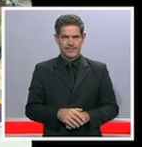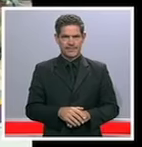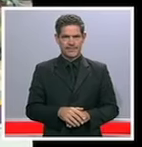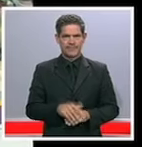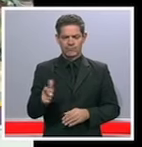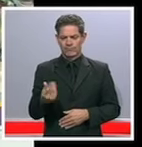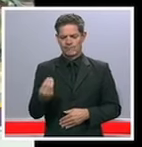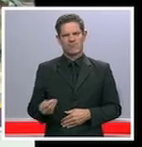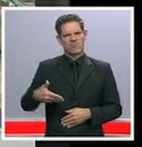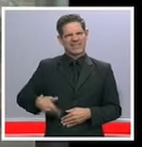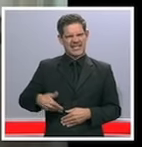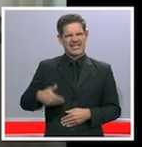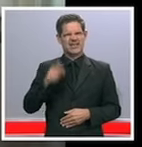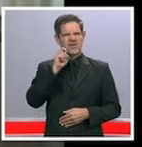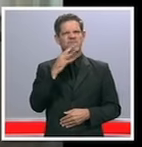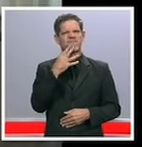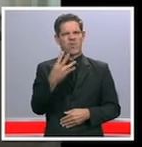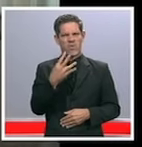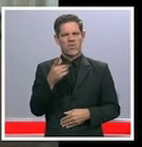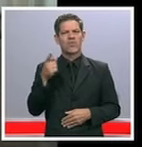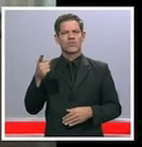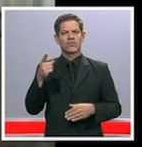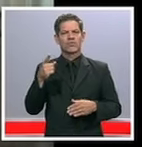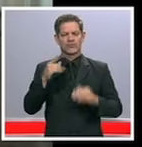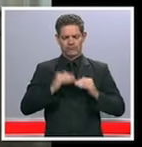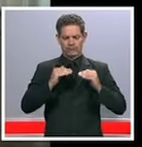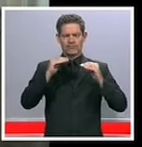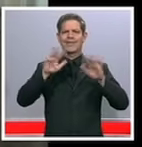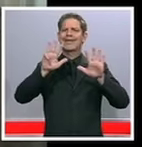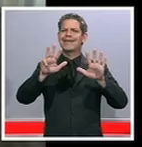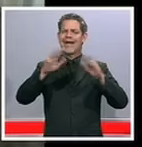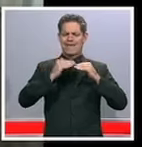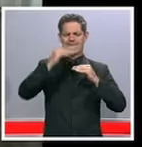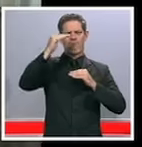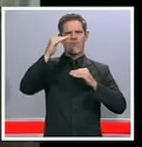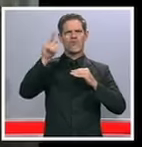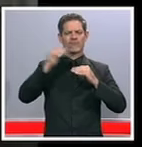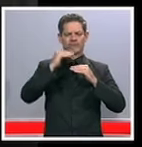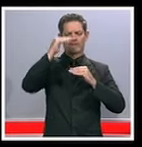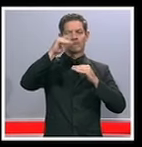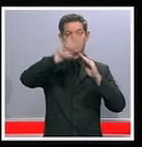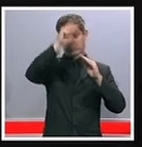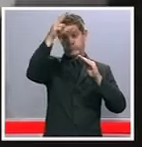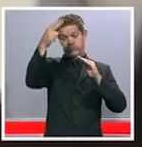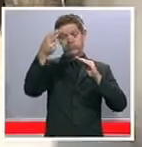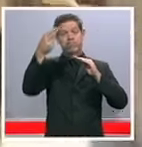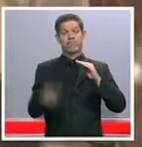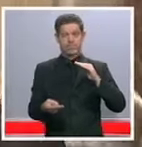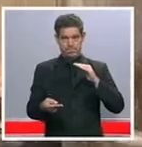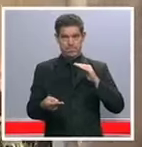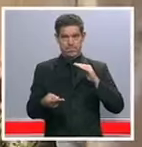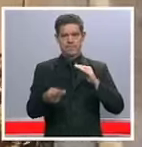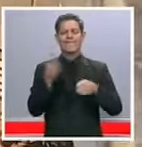Maponga's 4-year-old son Ryan fell to his death from the 9th floor of their apartment building. His father had left